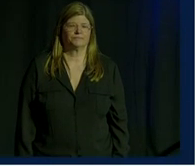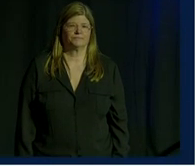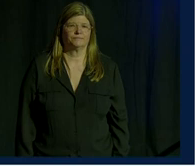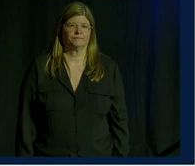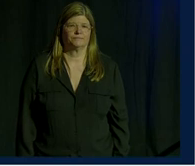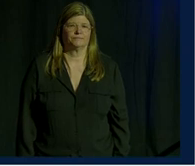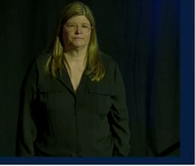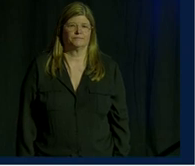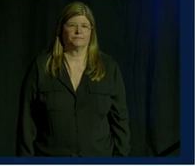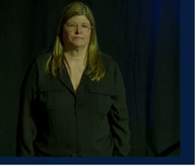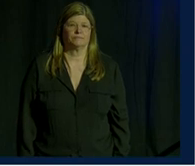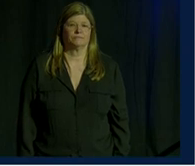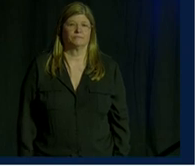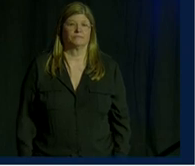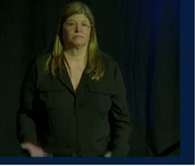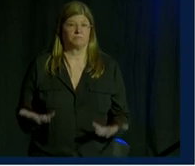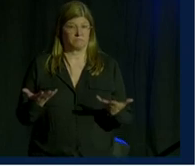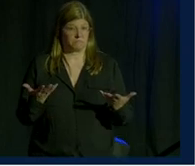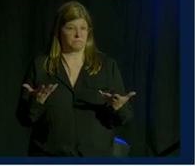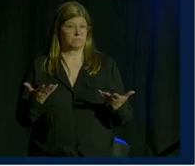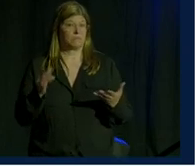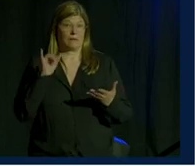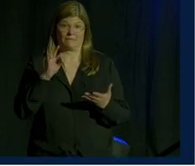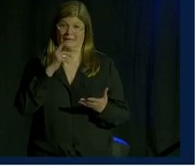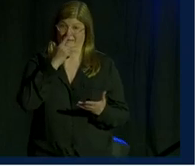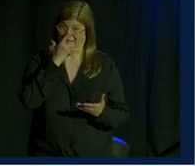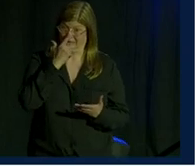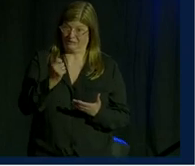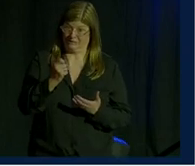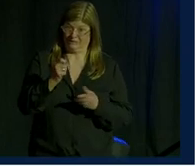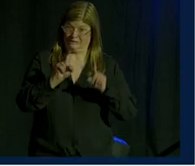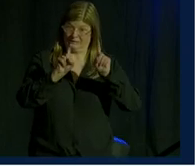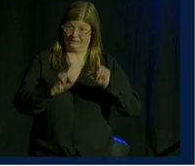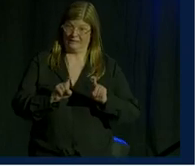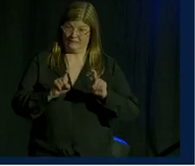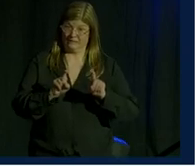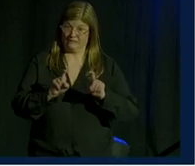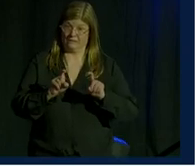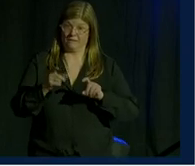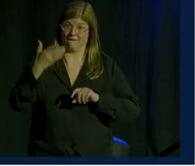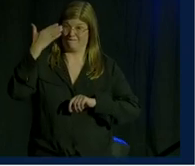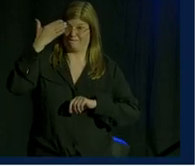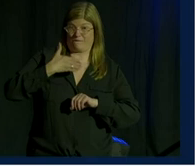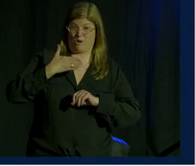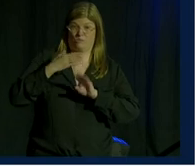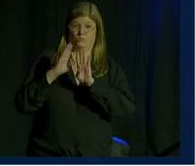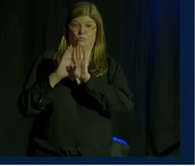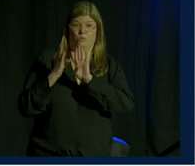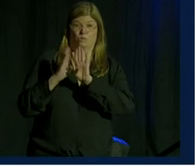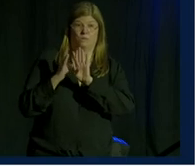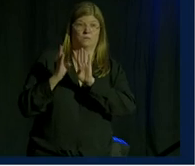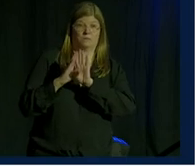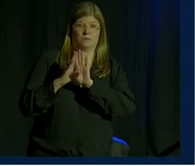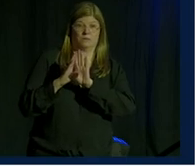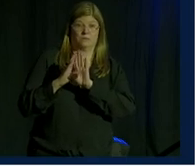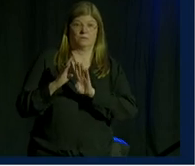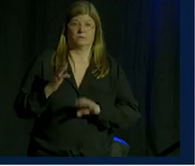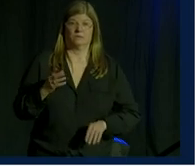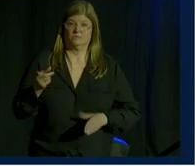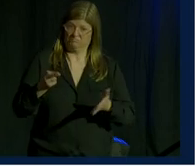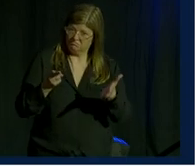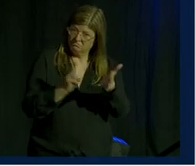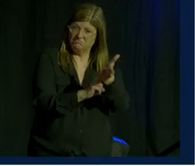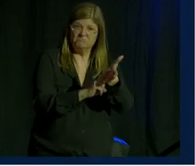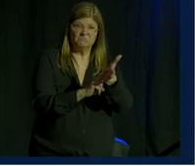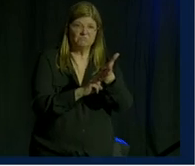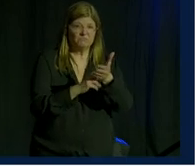Lastly, if you are interested in testing Front Door now, please sign up at bit.ly/DC Front Door beta to volunteer